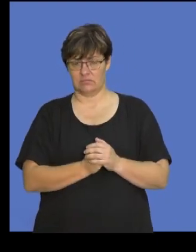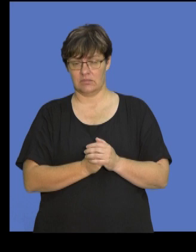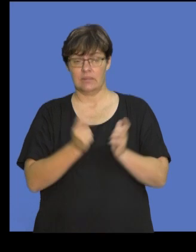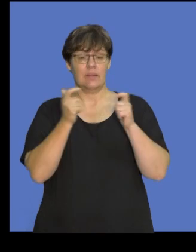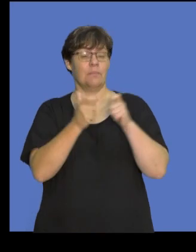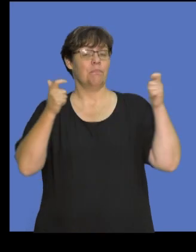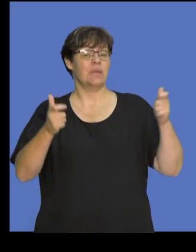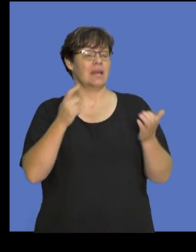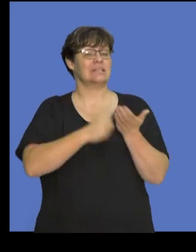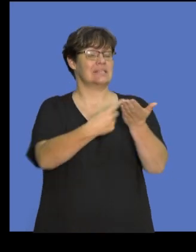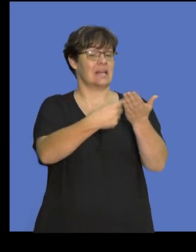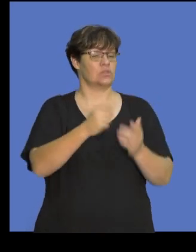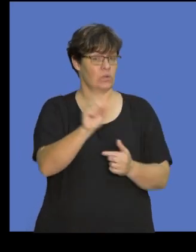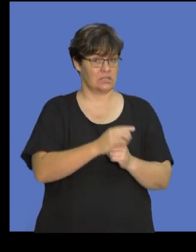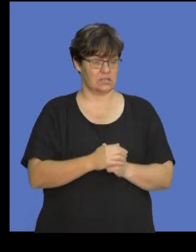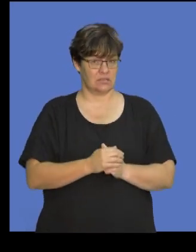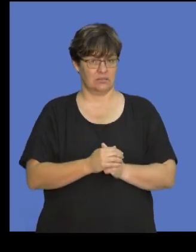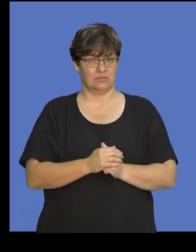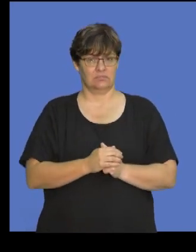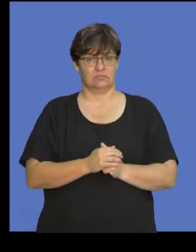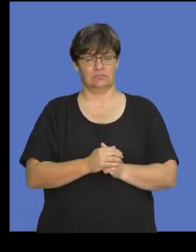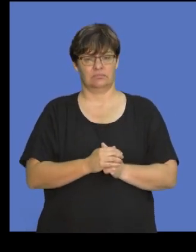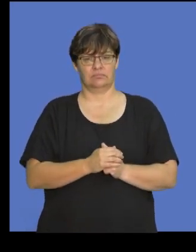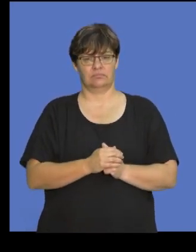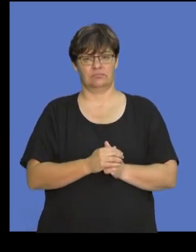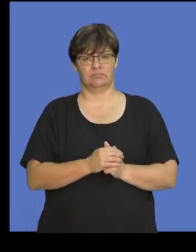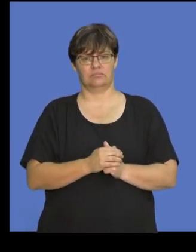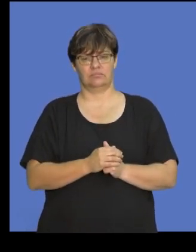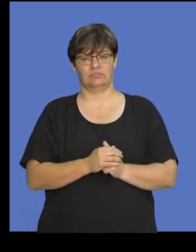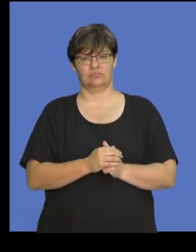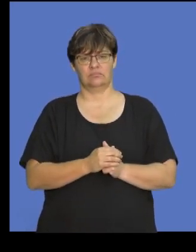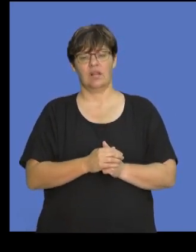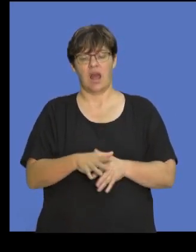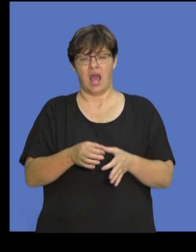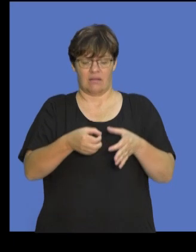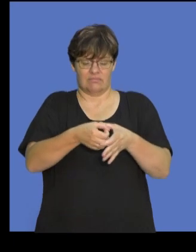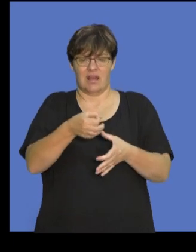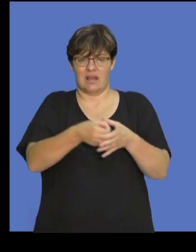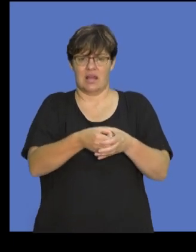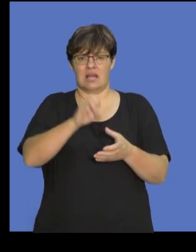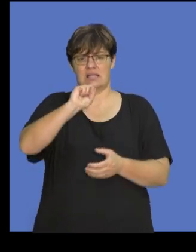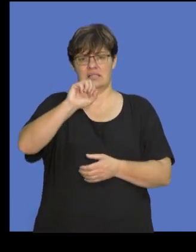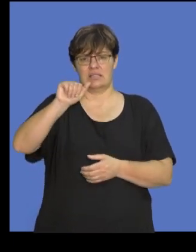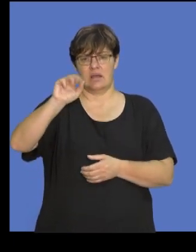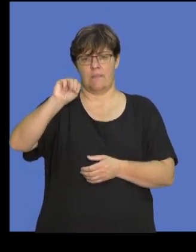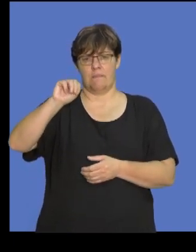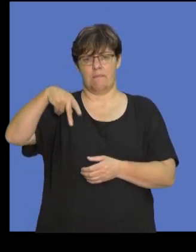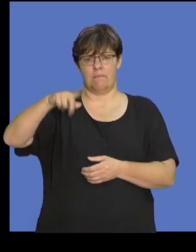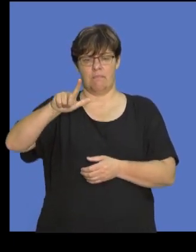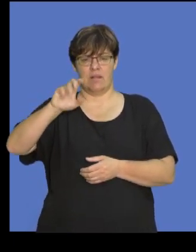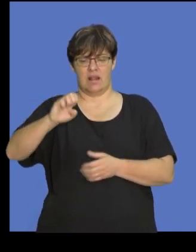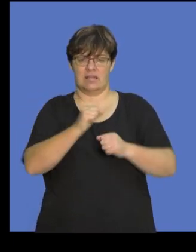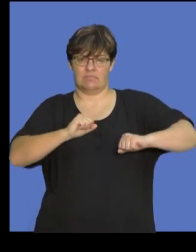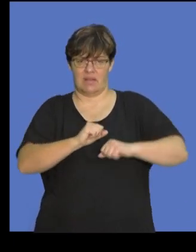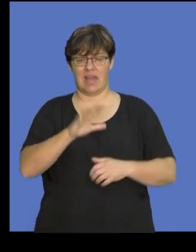the biggest thing we're going to talk about in this little section is the idea of a sample space. And it's given a